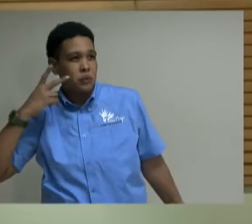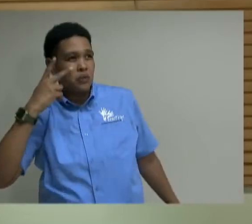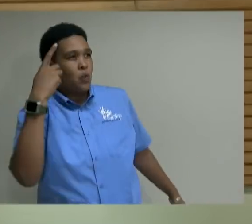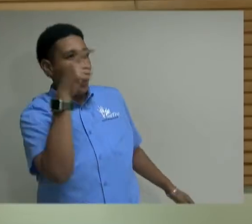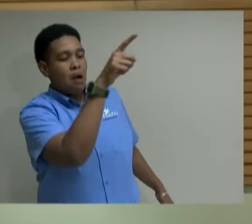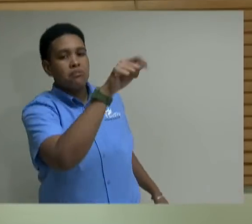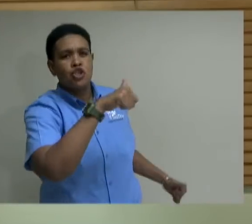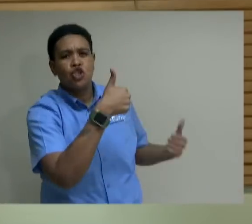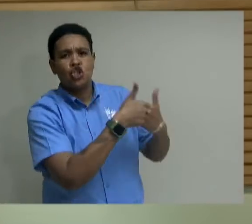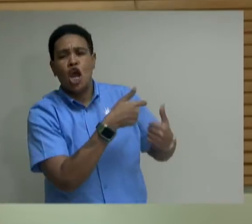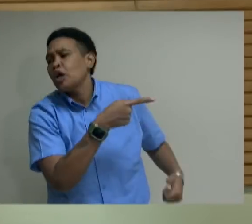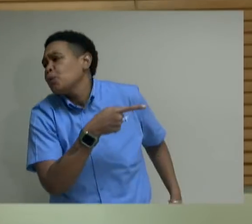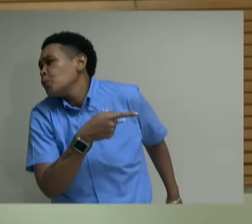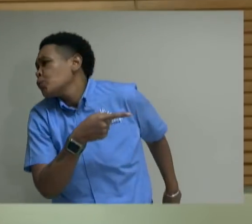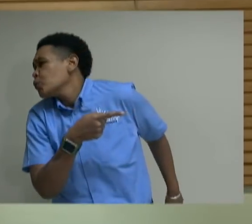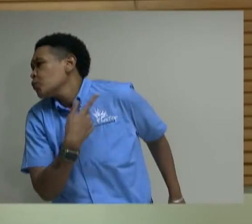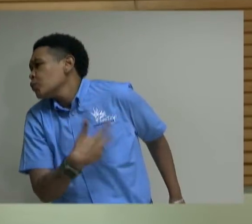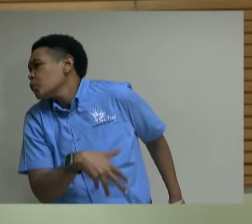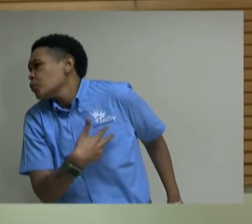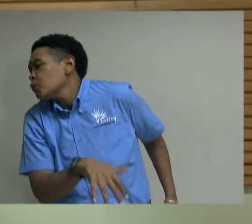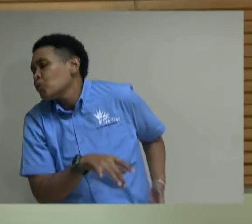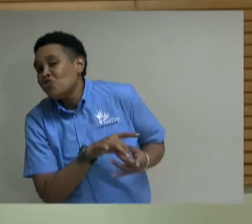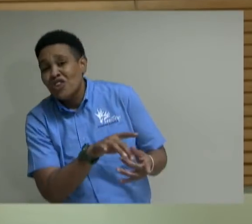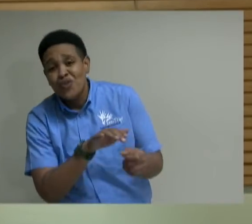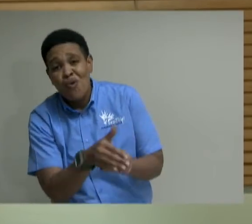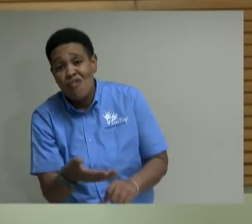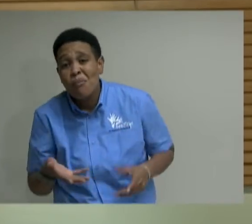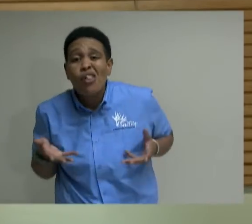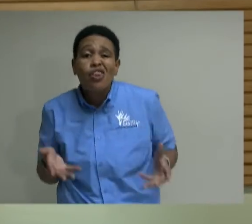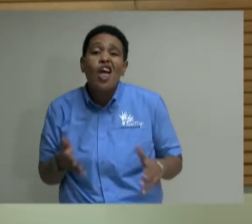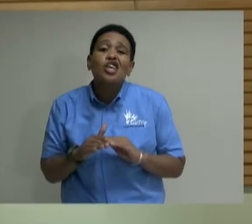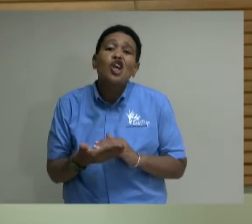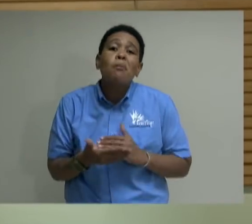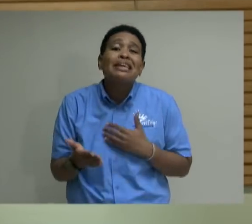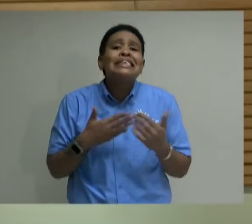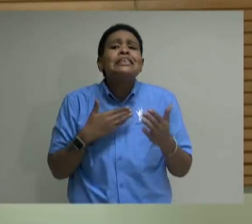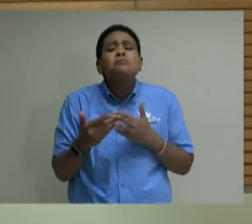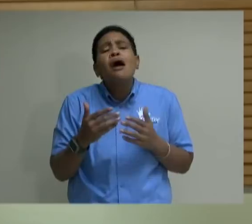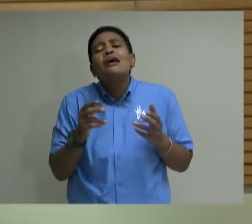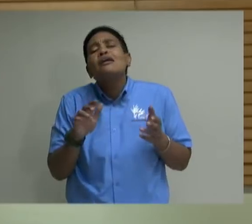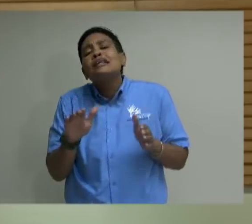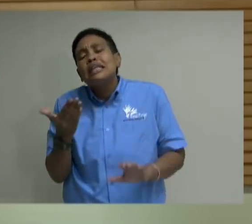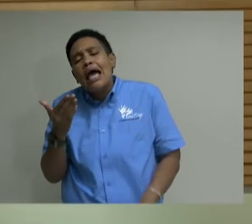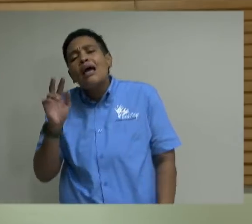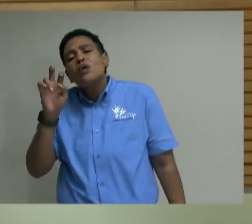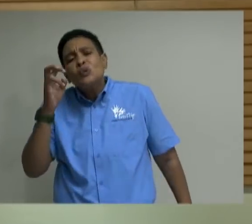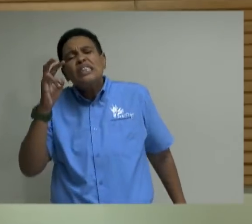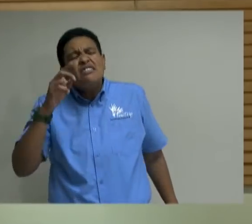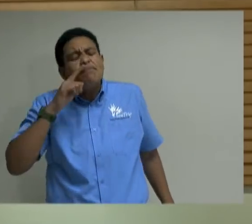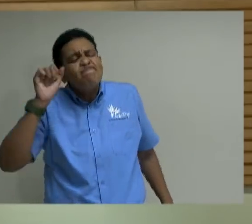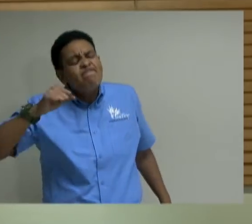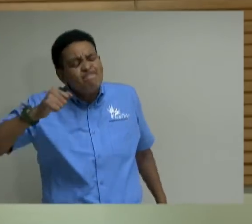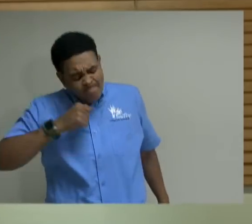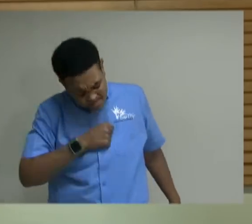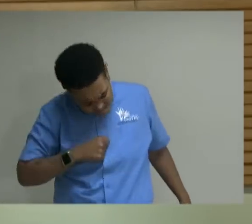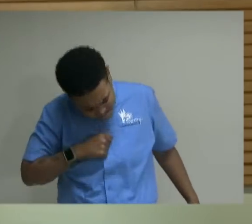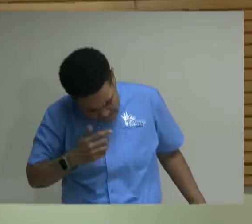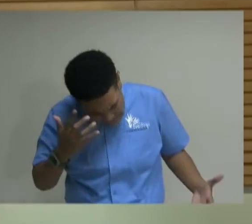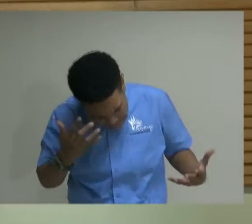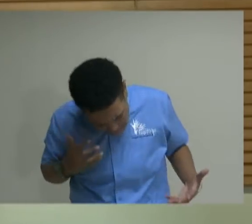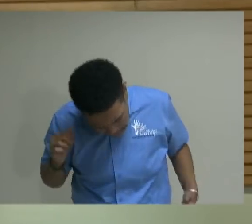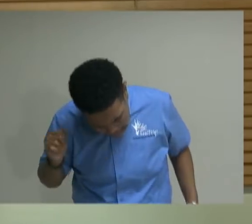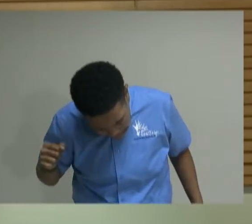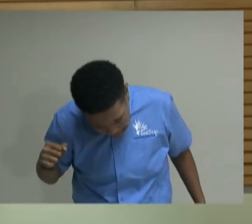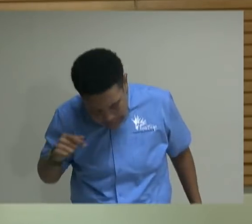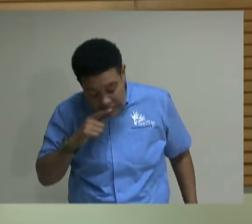the challenges that they are facing. But in Jamaica, despite the losses, and we regret those losses, despite